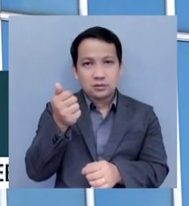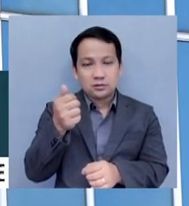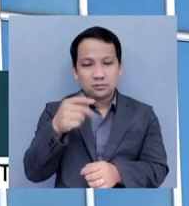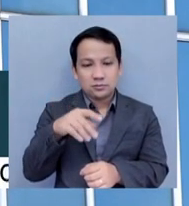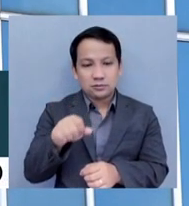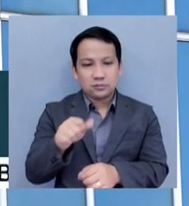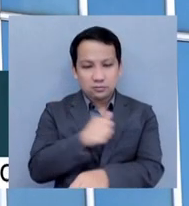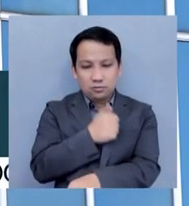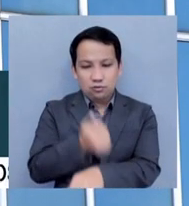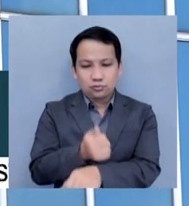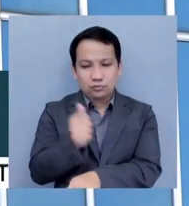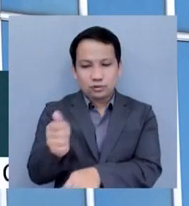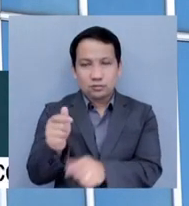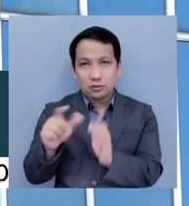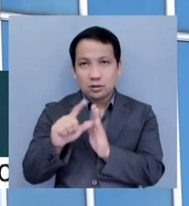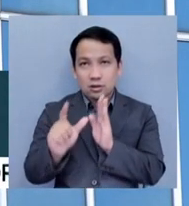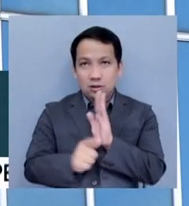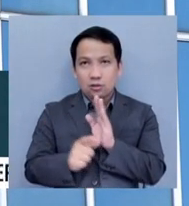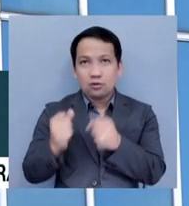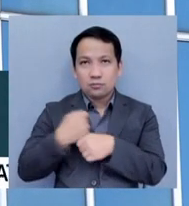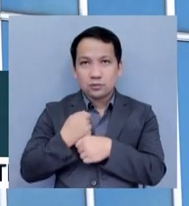law to create